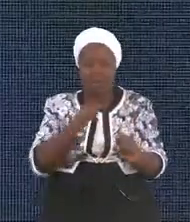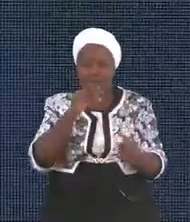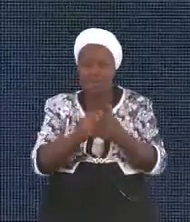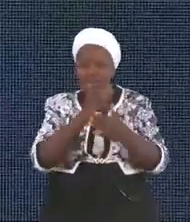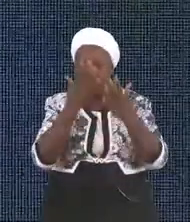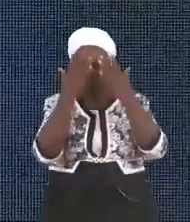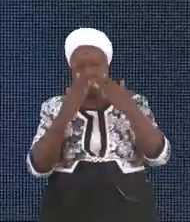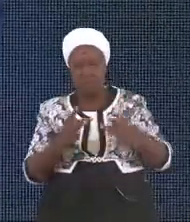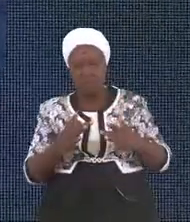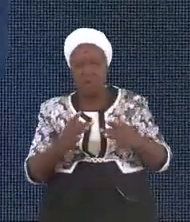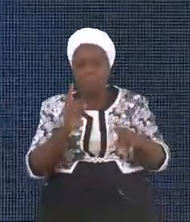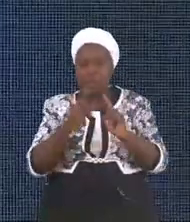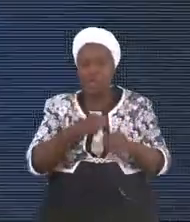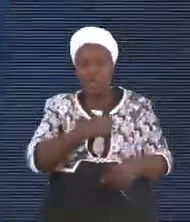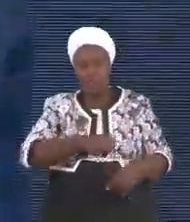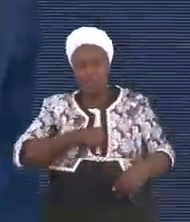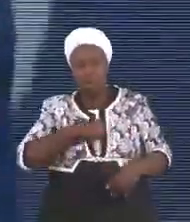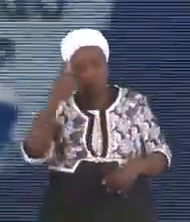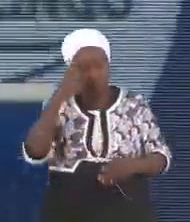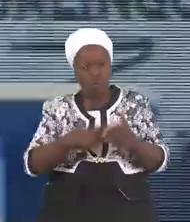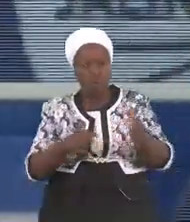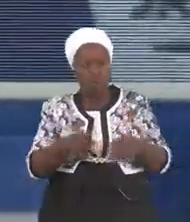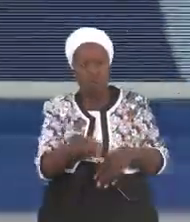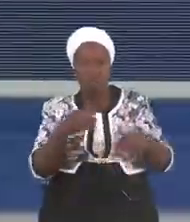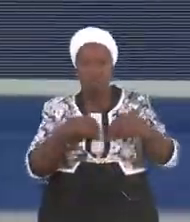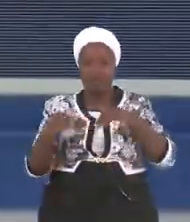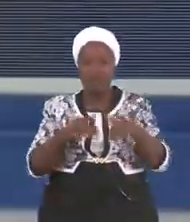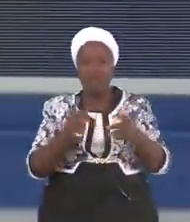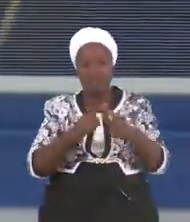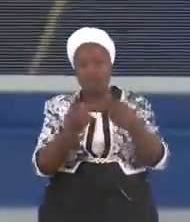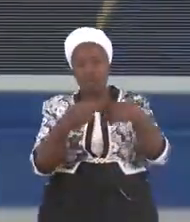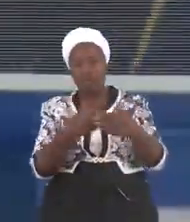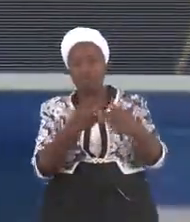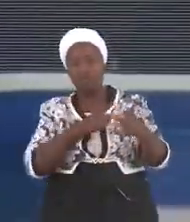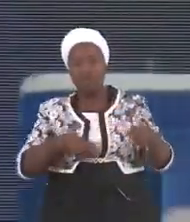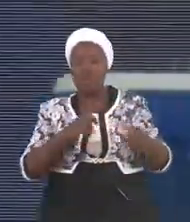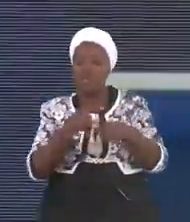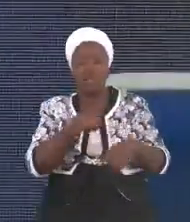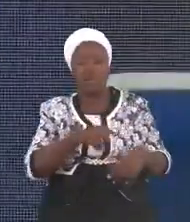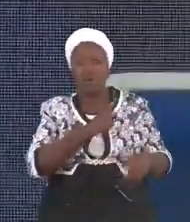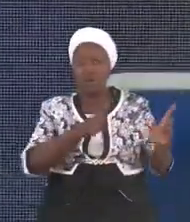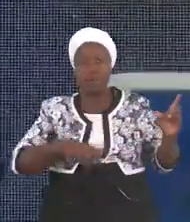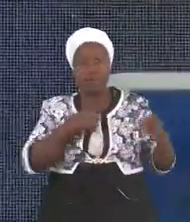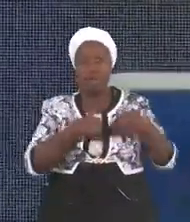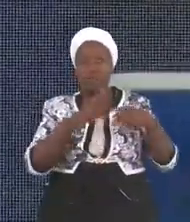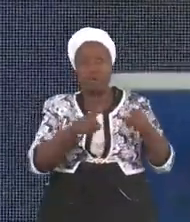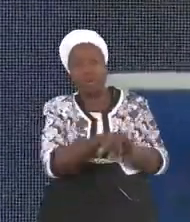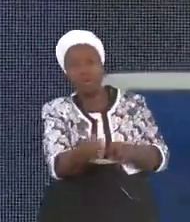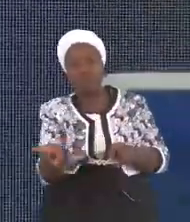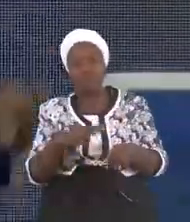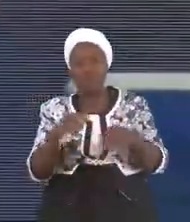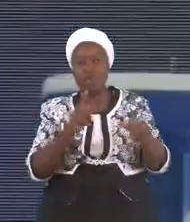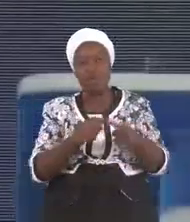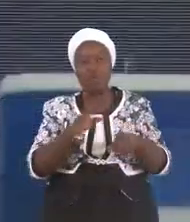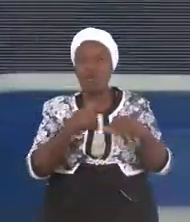done. And they come before the Lord and will say, Lord, we've gone astray. We've done what we shouldn't